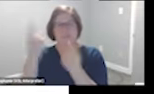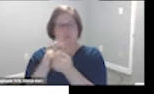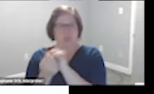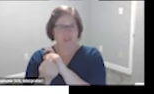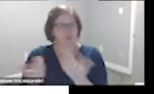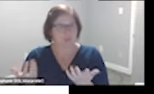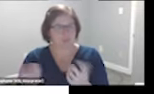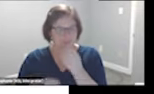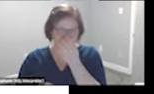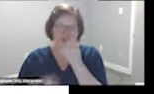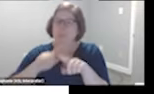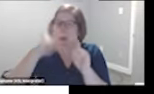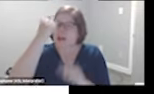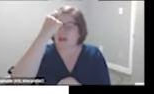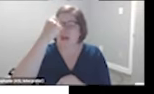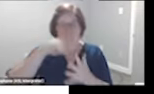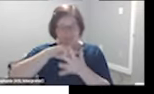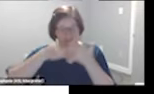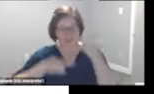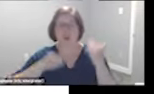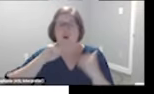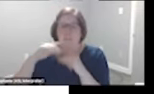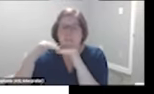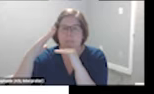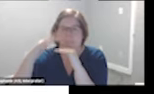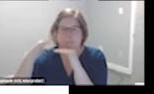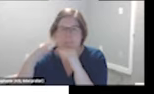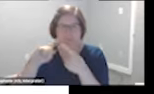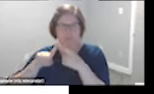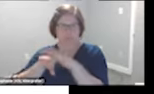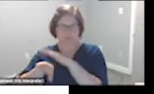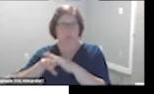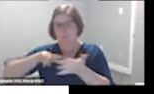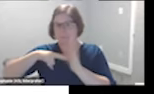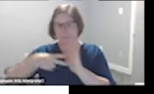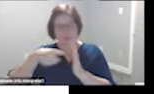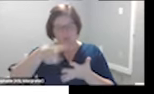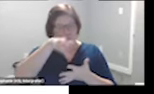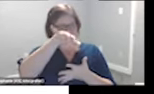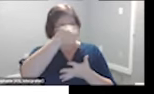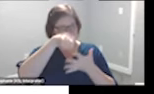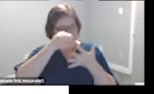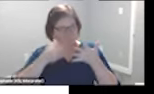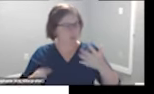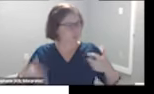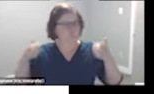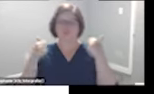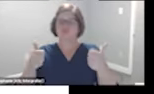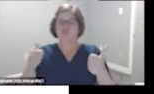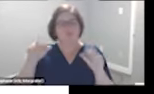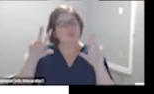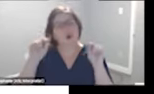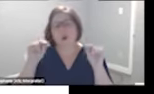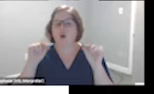also the bare minimum to be physically accessible. So just because you answer yes doesn't mean you're done. The next step is to